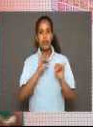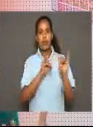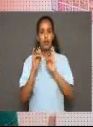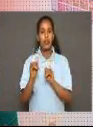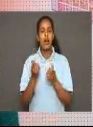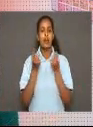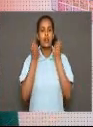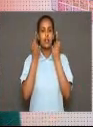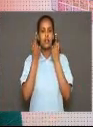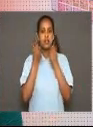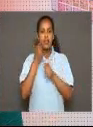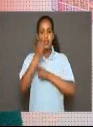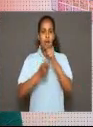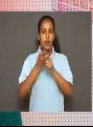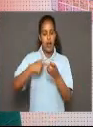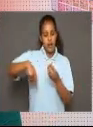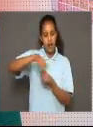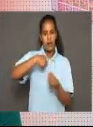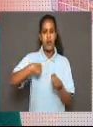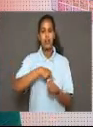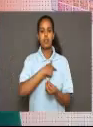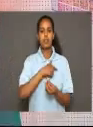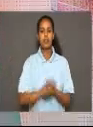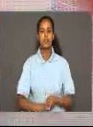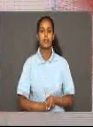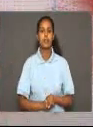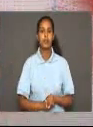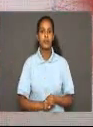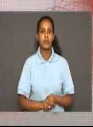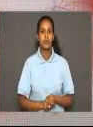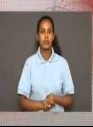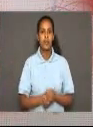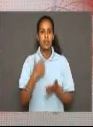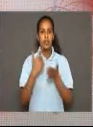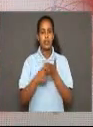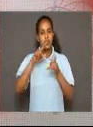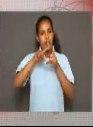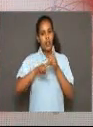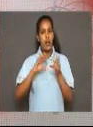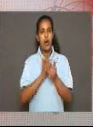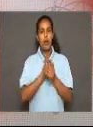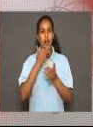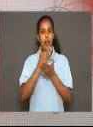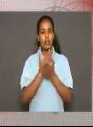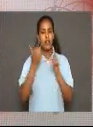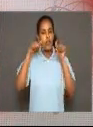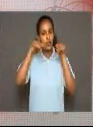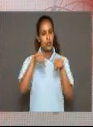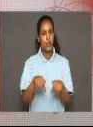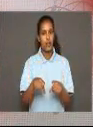to understand the world around us better. This is the end of our lesson